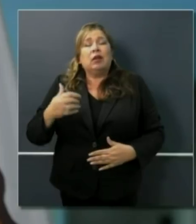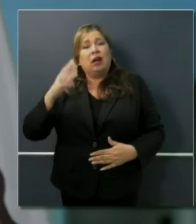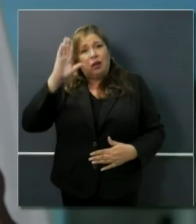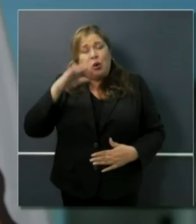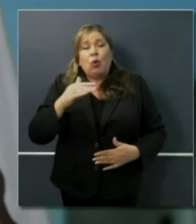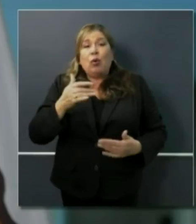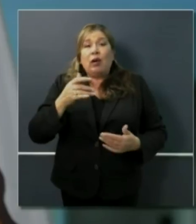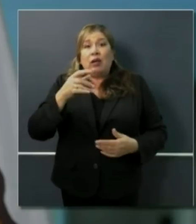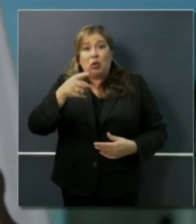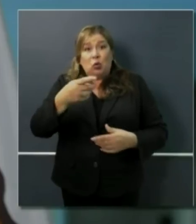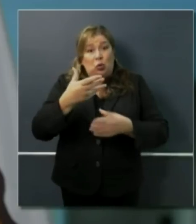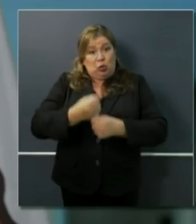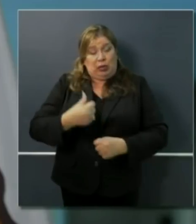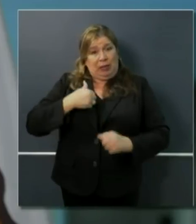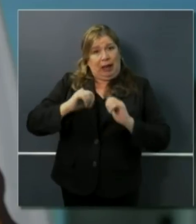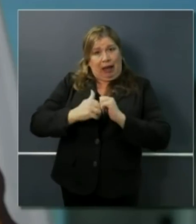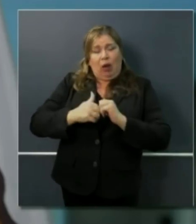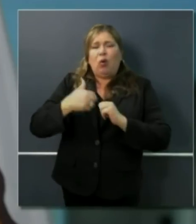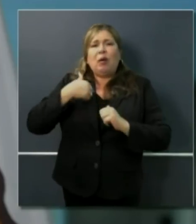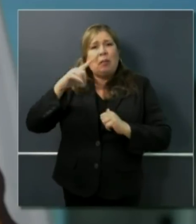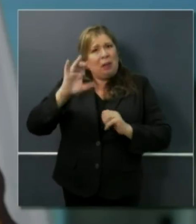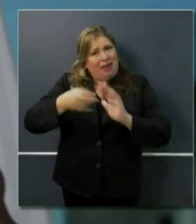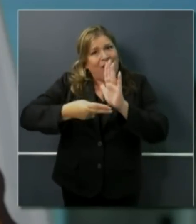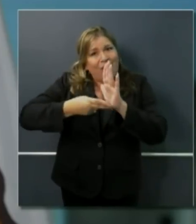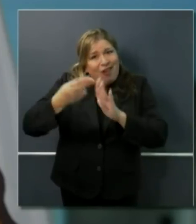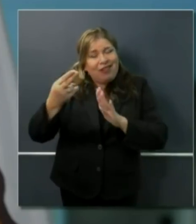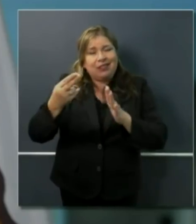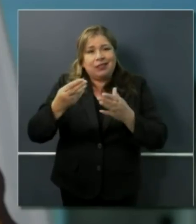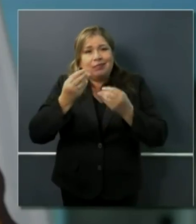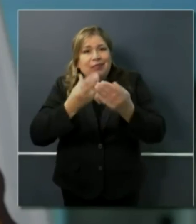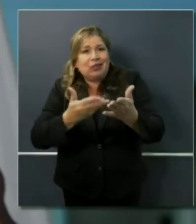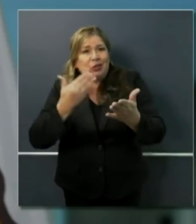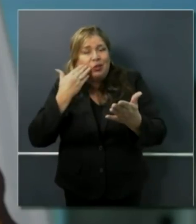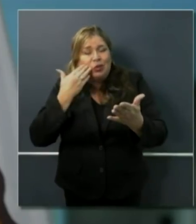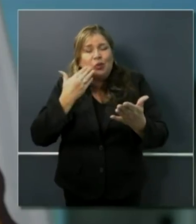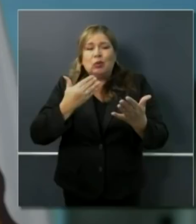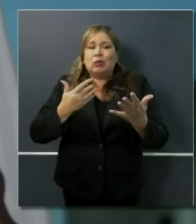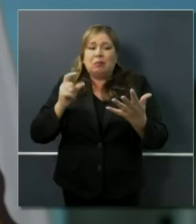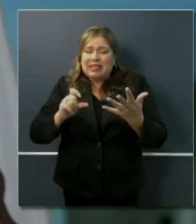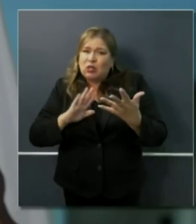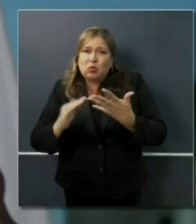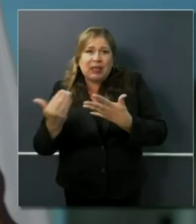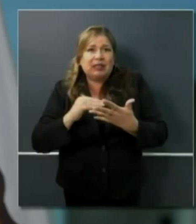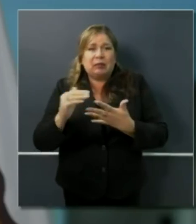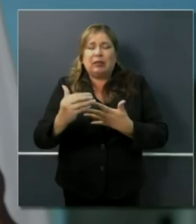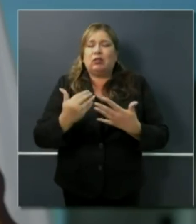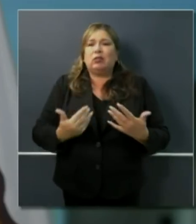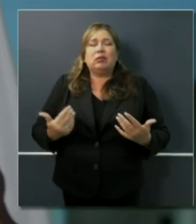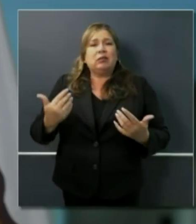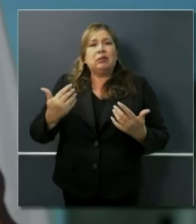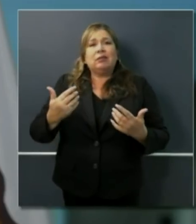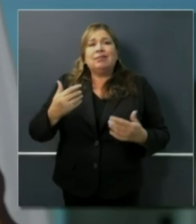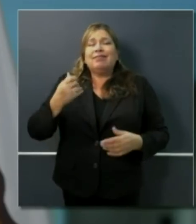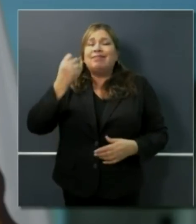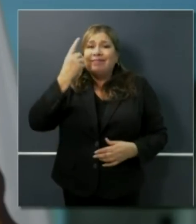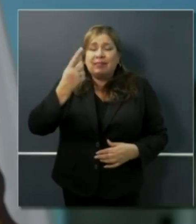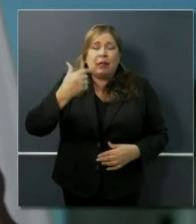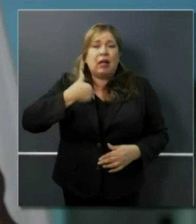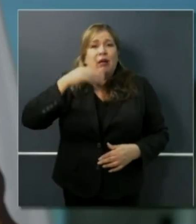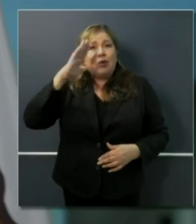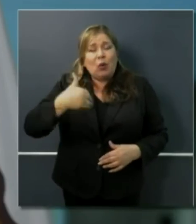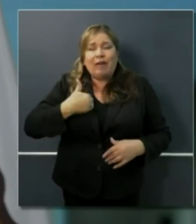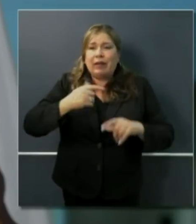as honest as I possibly can be under the circumstances. And there's all kinds of issues around circumstance, HIPAA